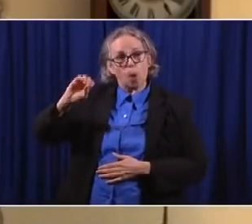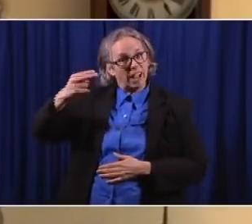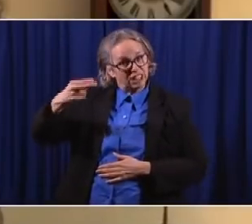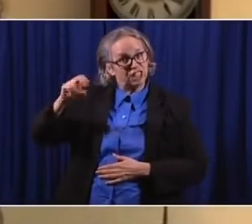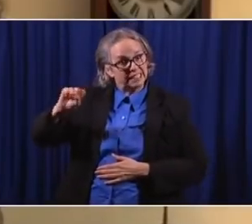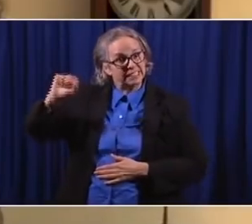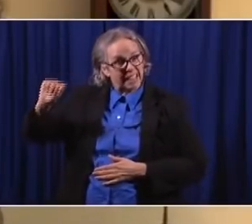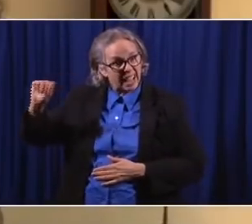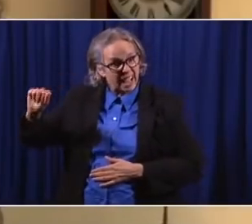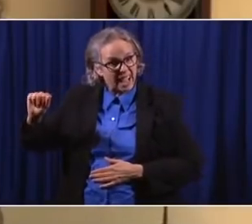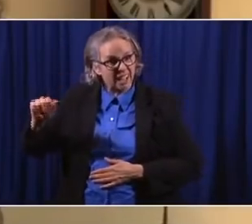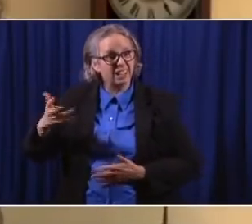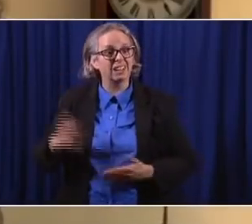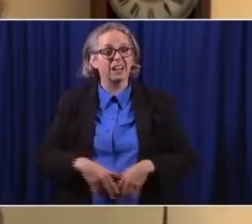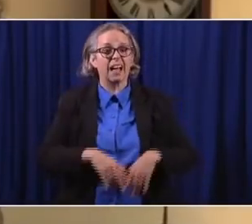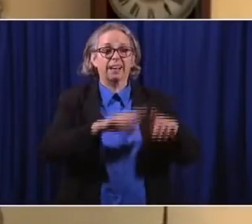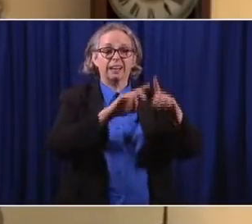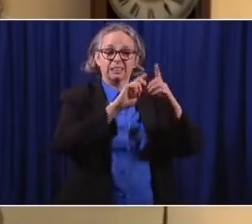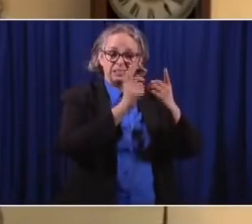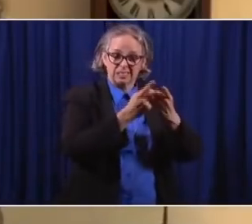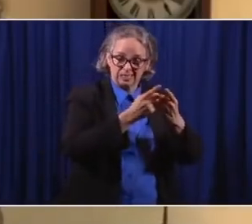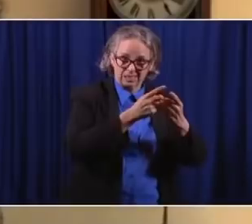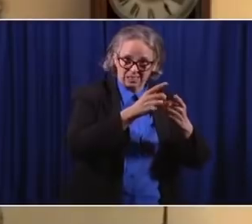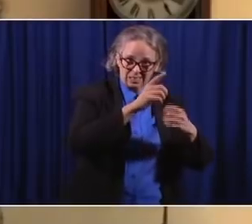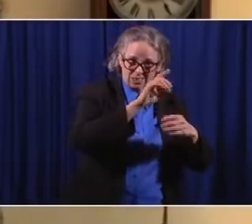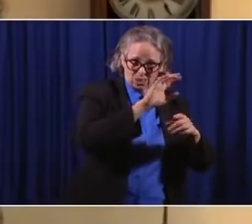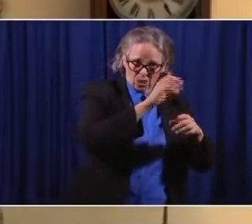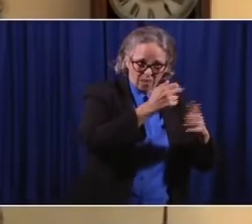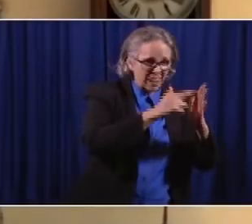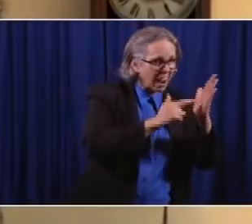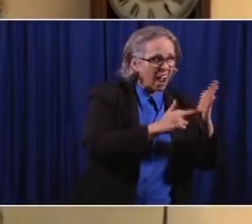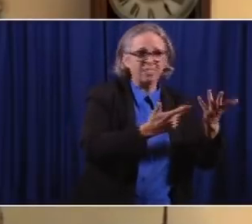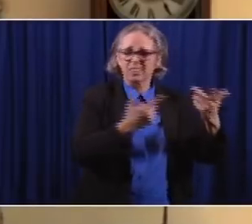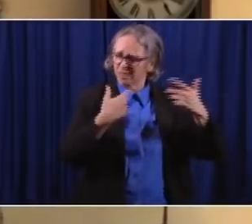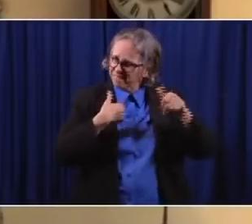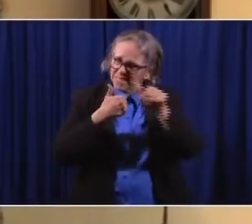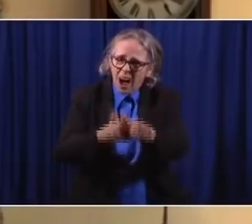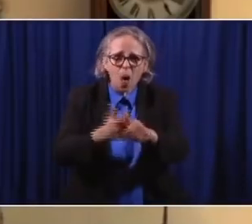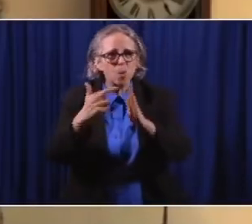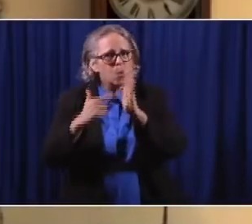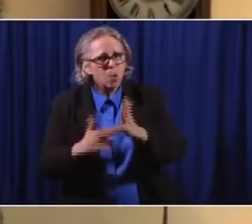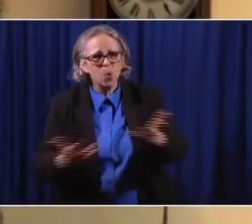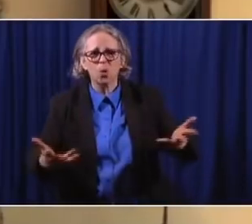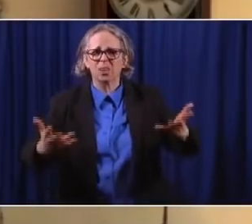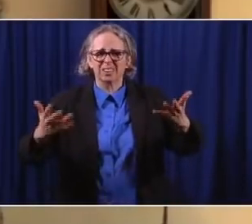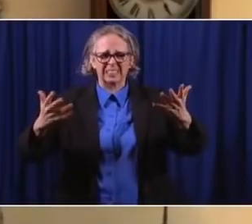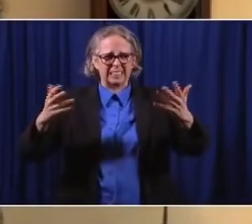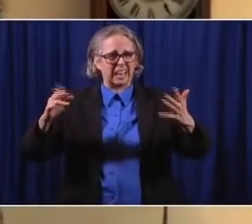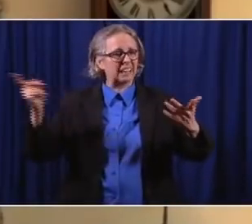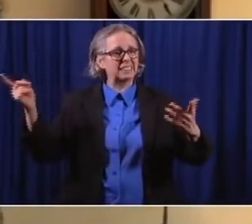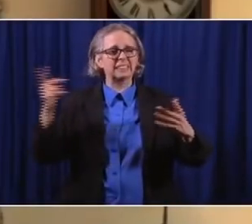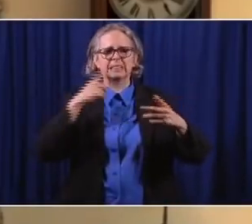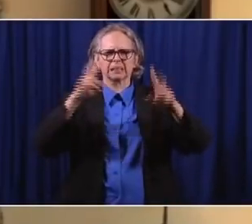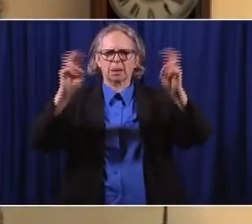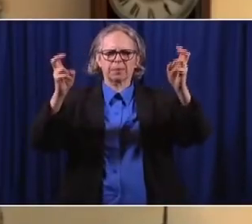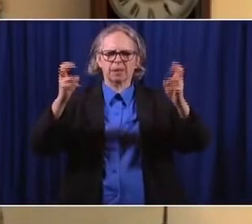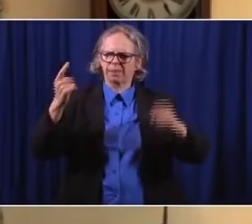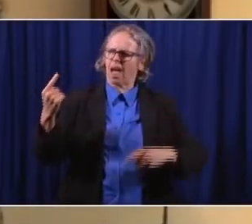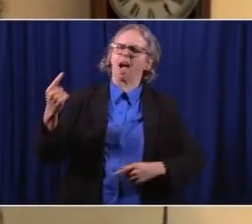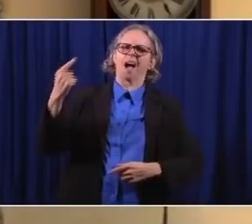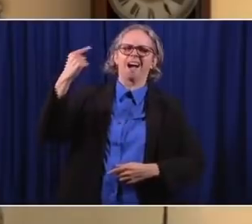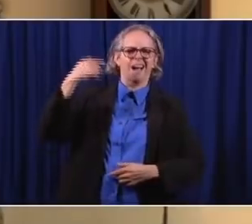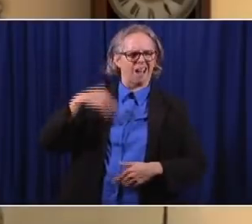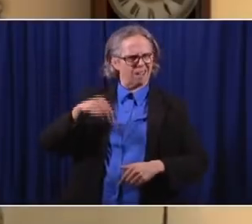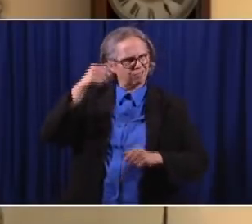rules. And then he said something that I think I'll always remember. He said, Governor, any day our kids